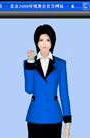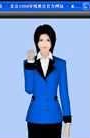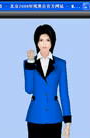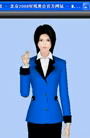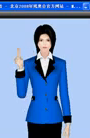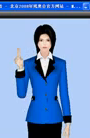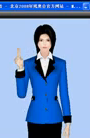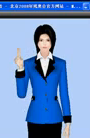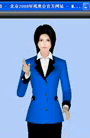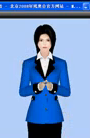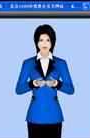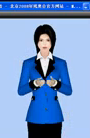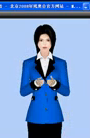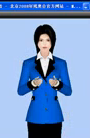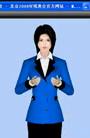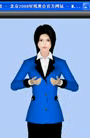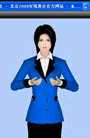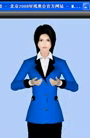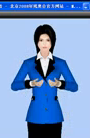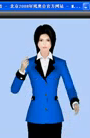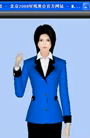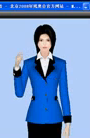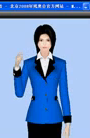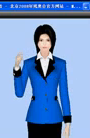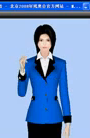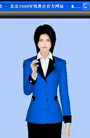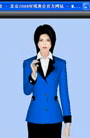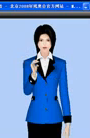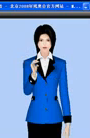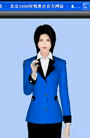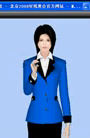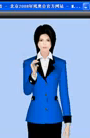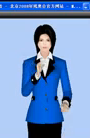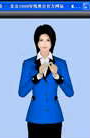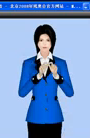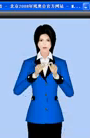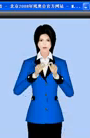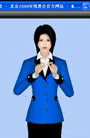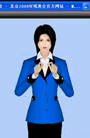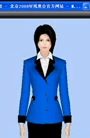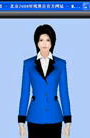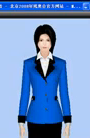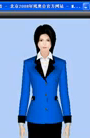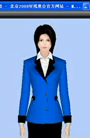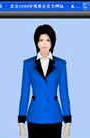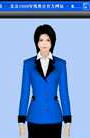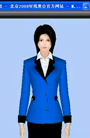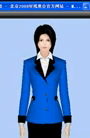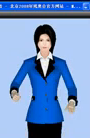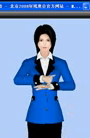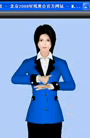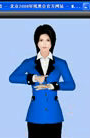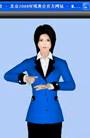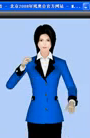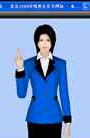buttons such as play, rewind, etc. Deaf users can browse animated sign language by typing the play,